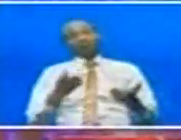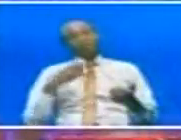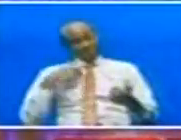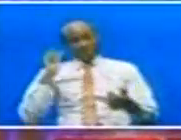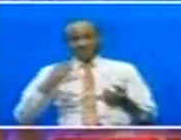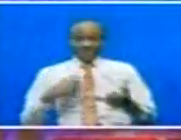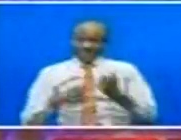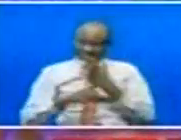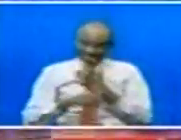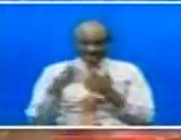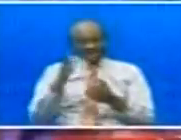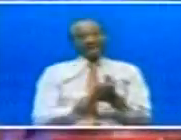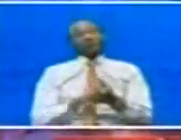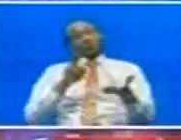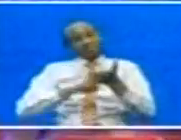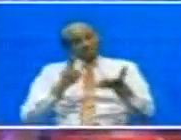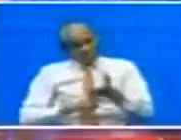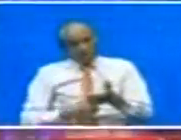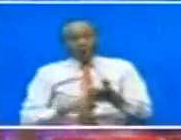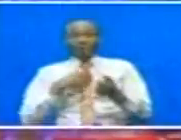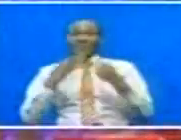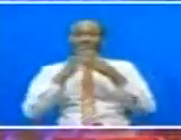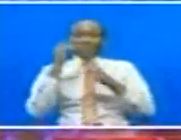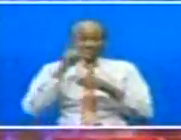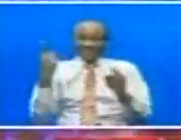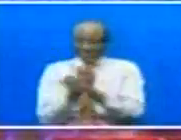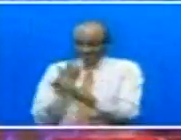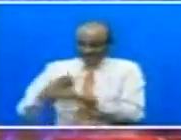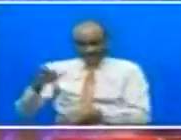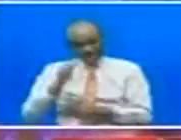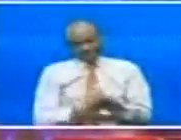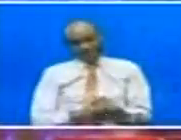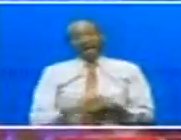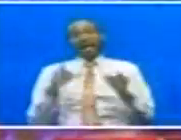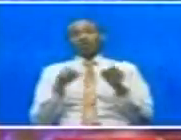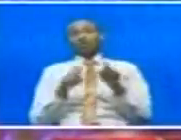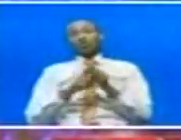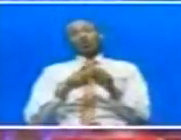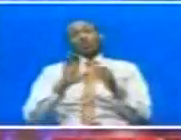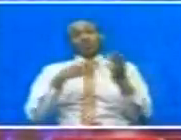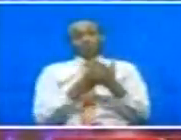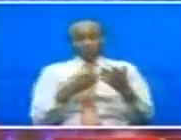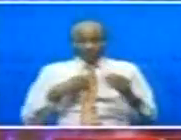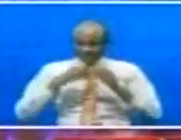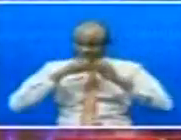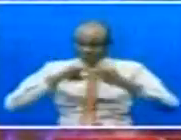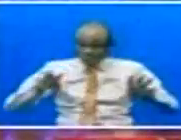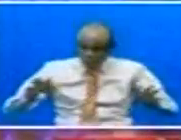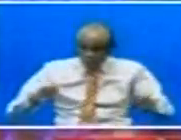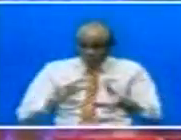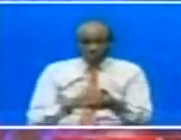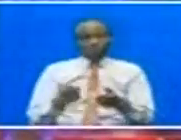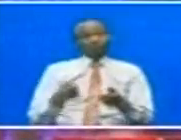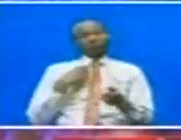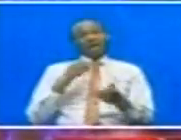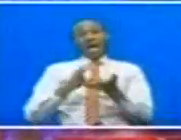there must be this registration of a threshold of 80%. Then there's a whole raft of proposals around devolution, increasing the number